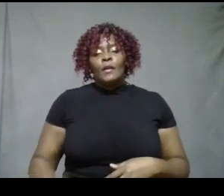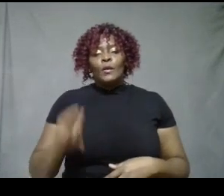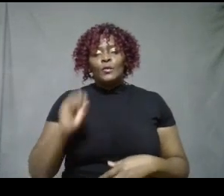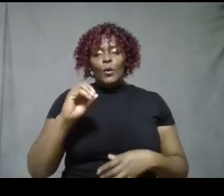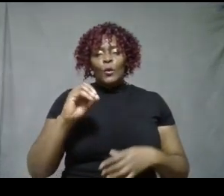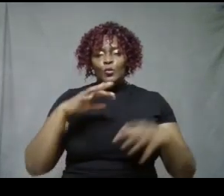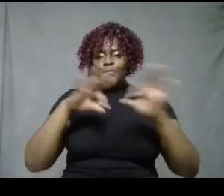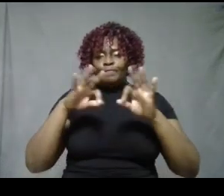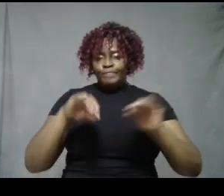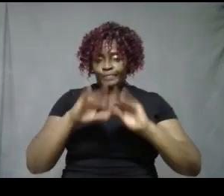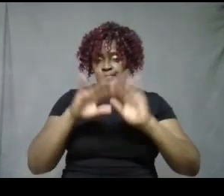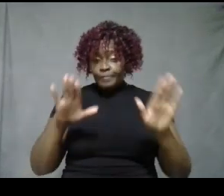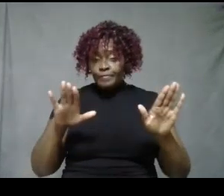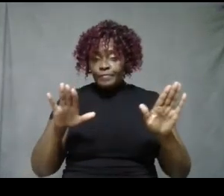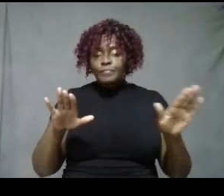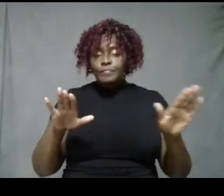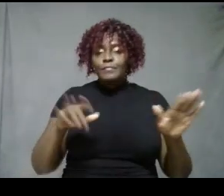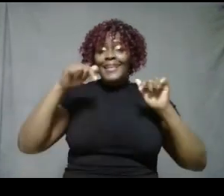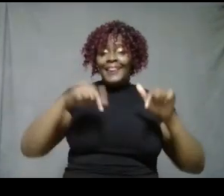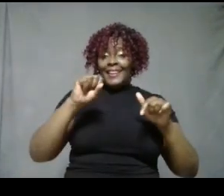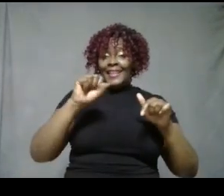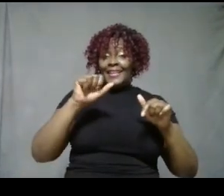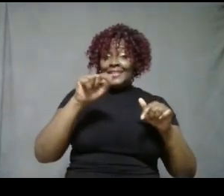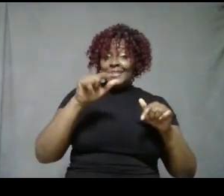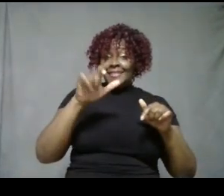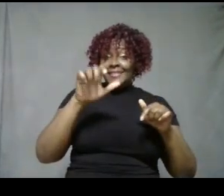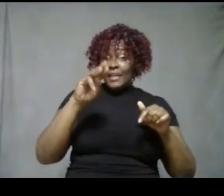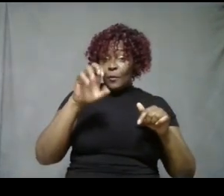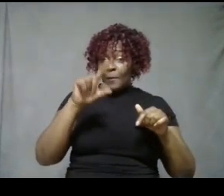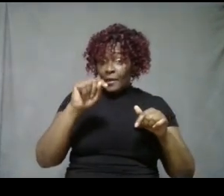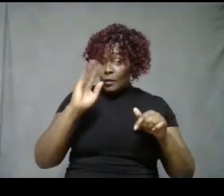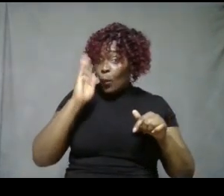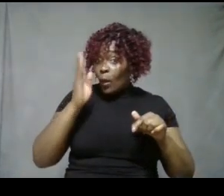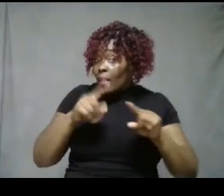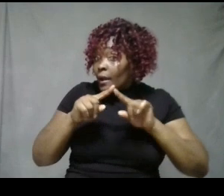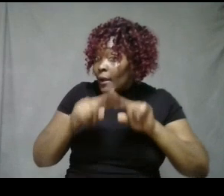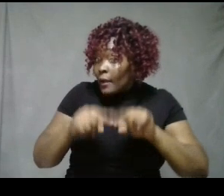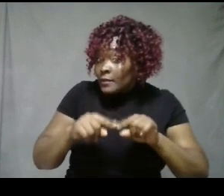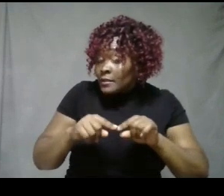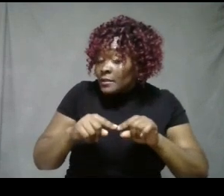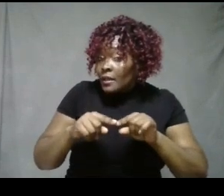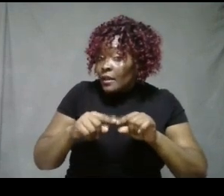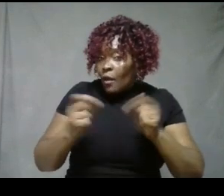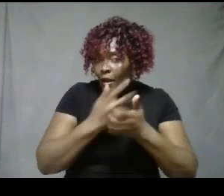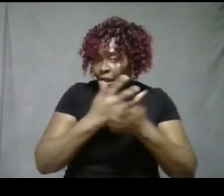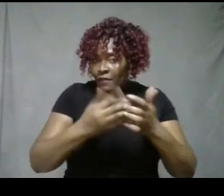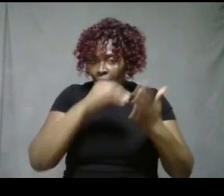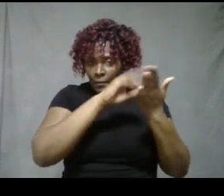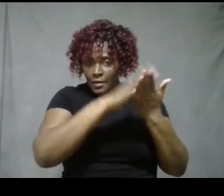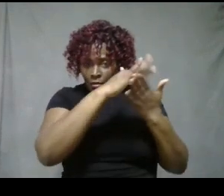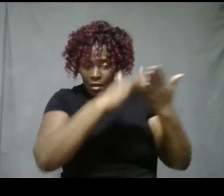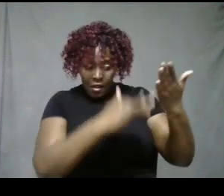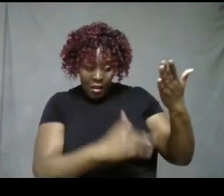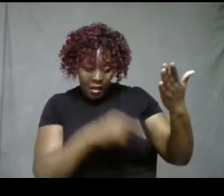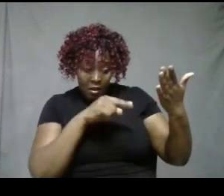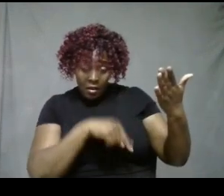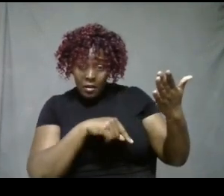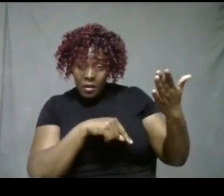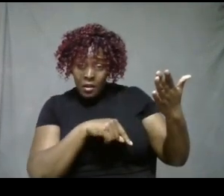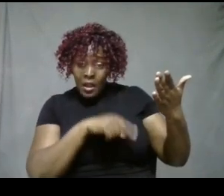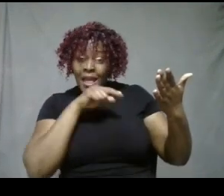clarify, this settlement agreement, again, will be contingent on everything stated here below. And in that